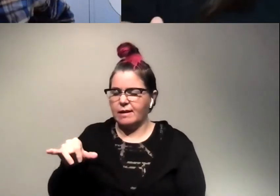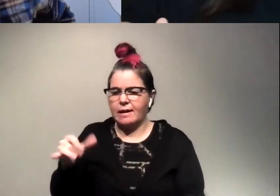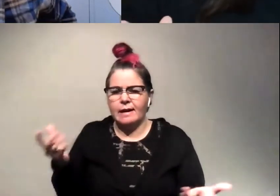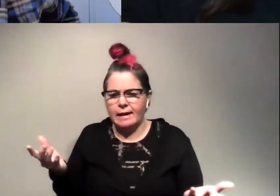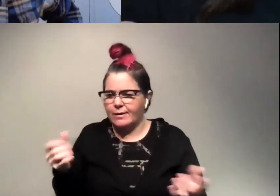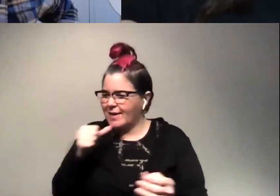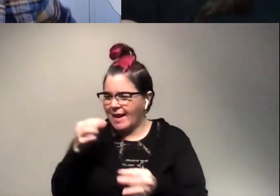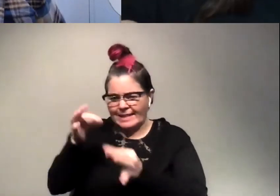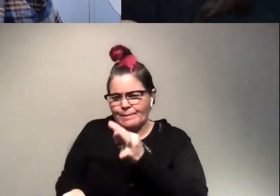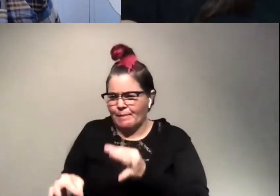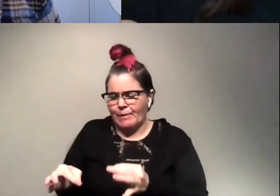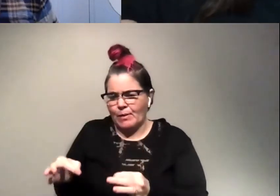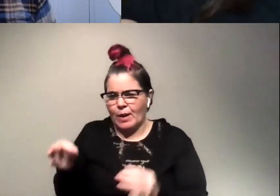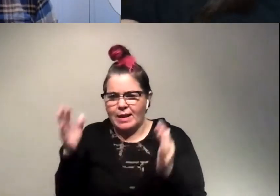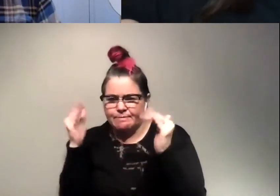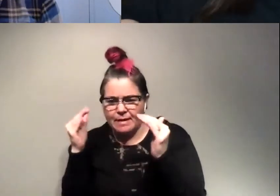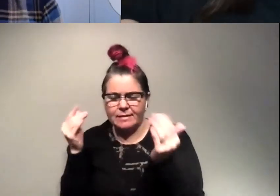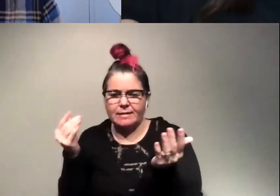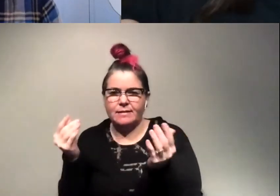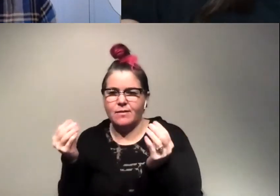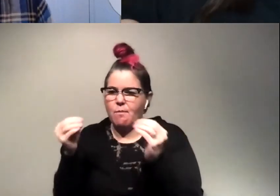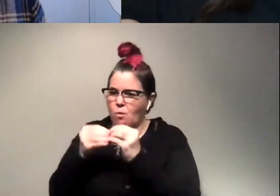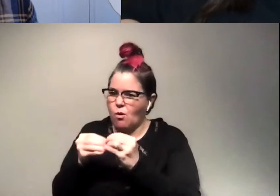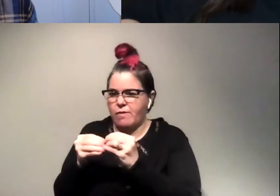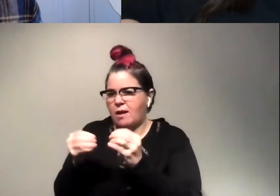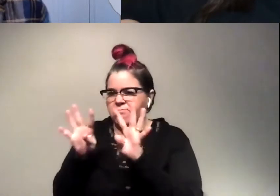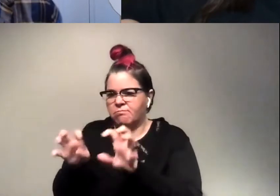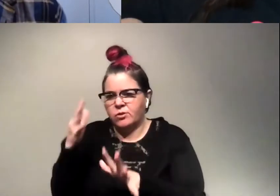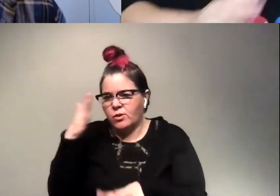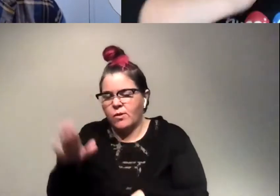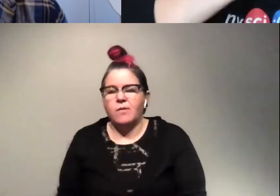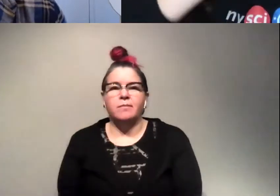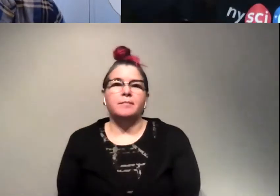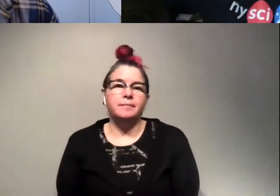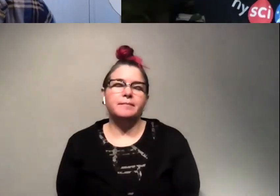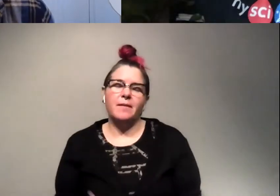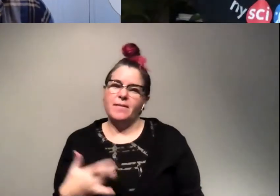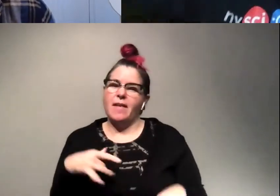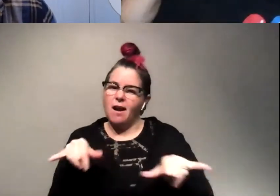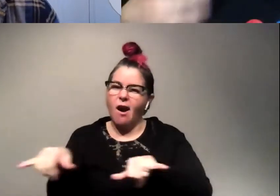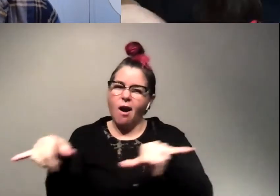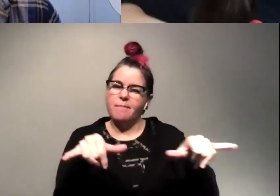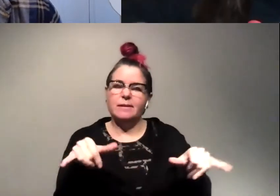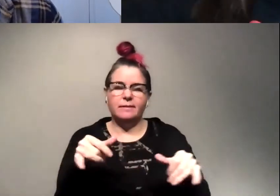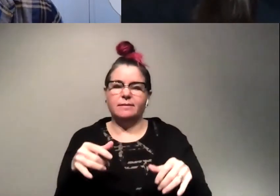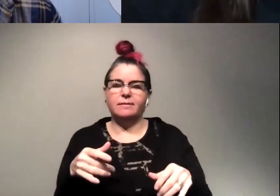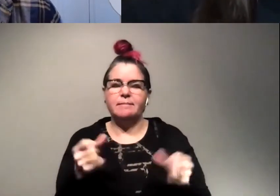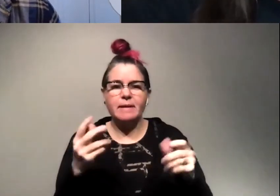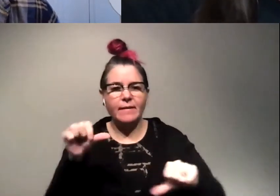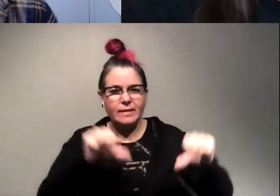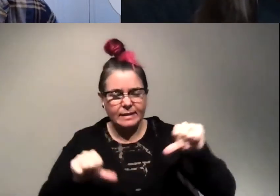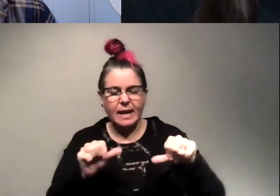we thought it was. And there's so much we don't know. That's, I feel like something that a lot of our scientists kind of touch